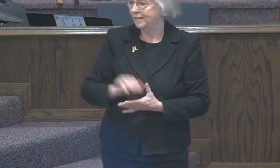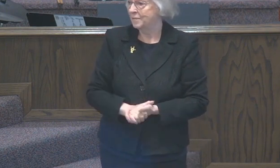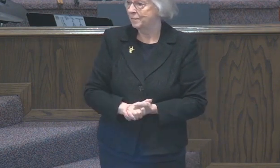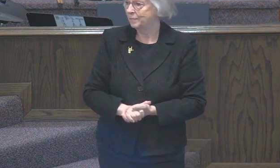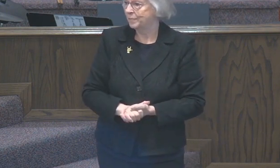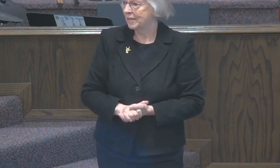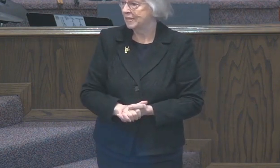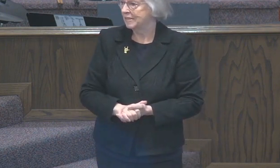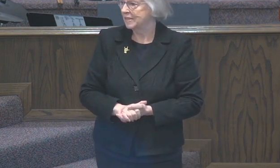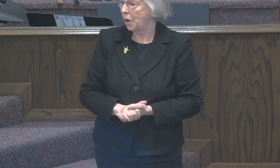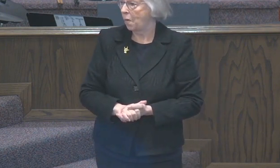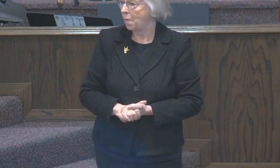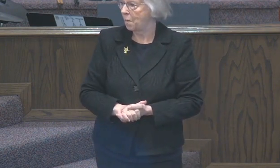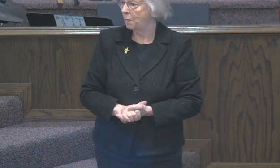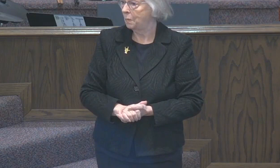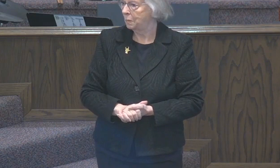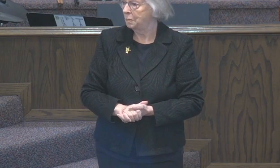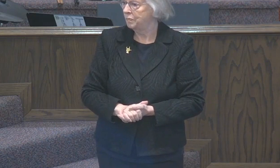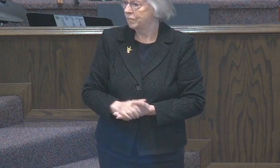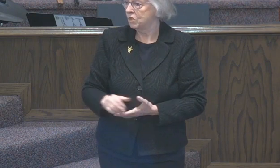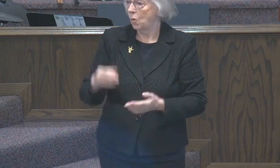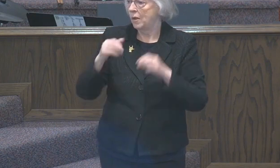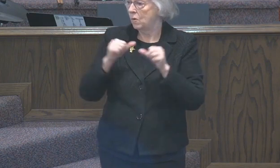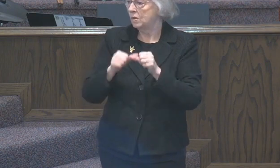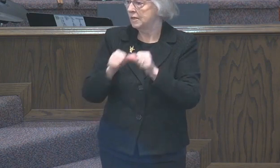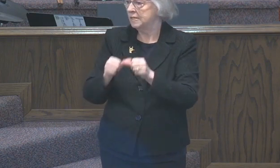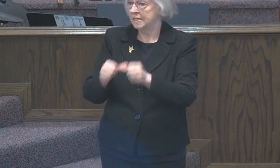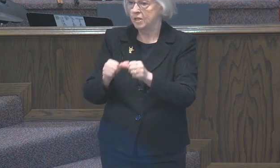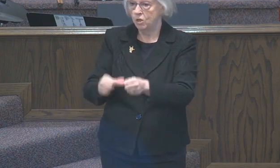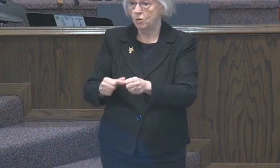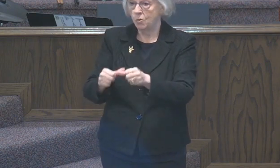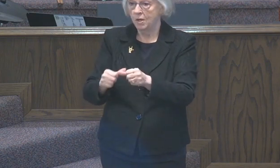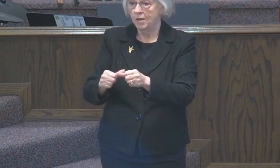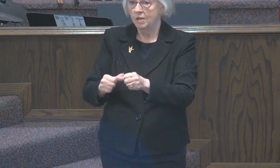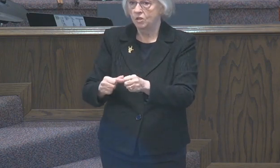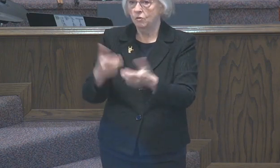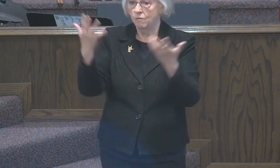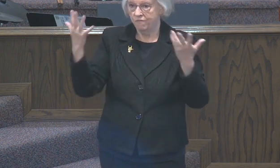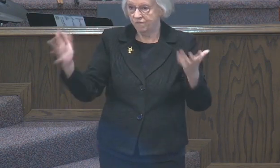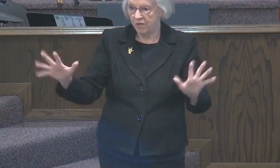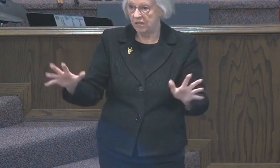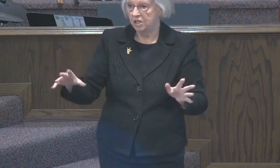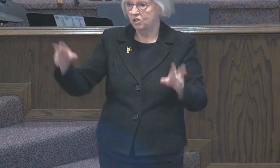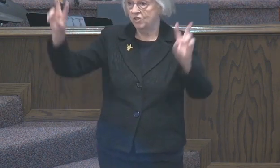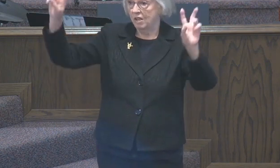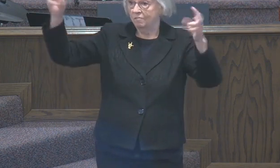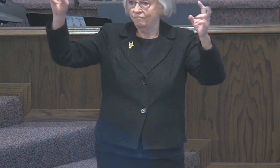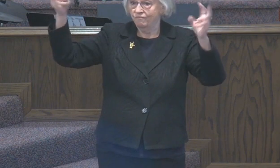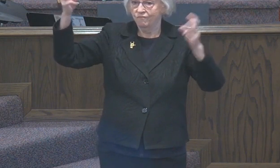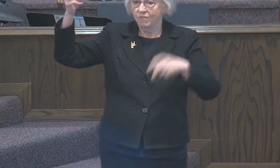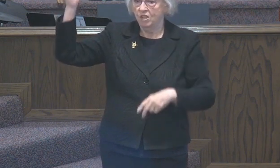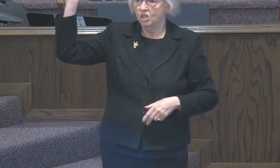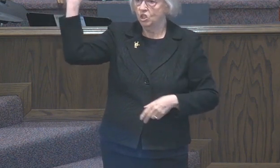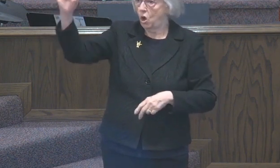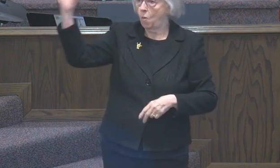with the rest of the Sermon on the Mount, or part of the rest of the Sermon on the Mount. But today's topic